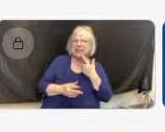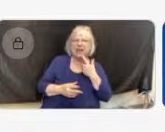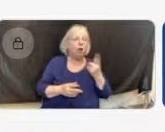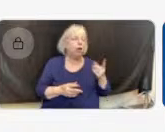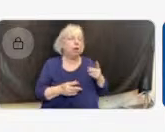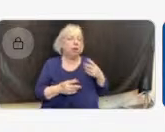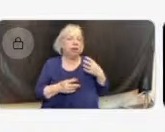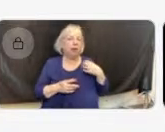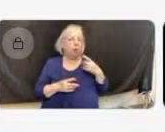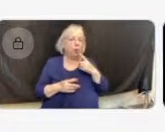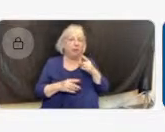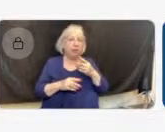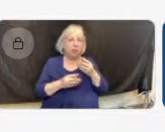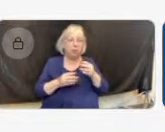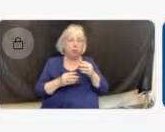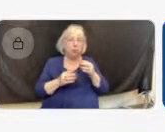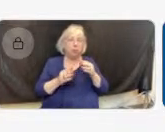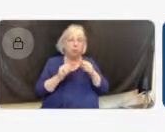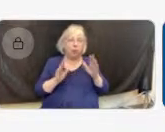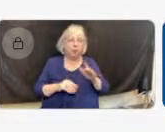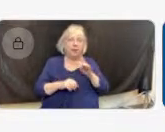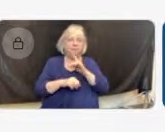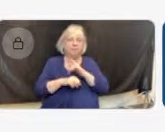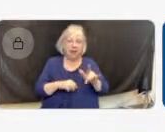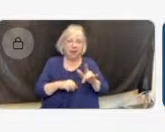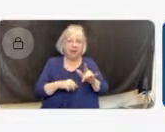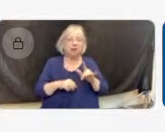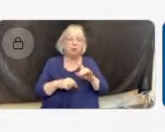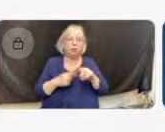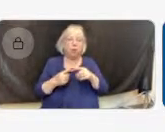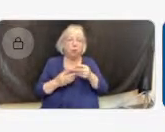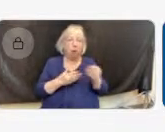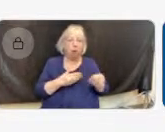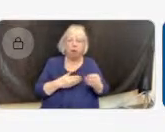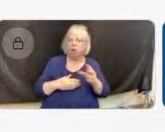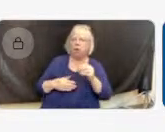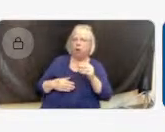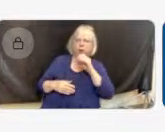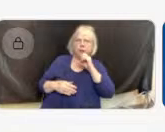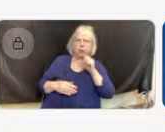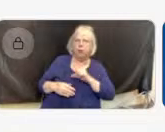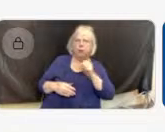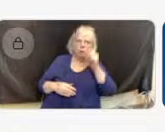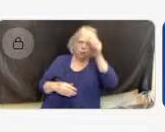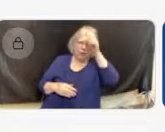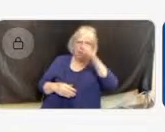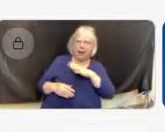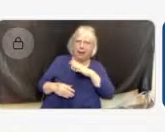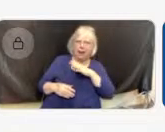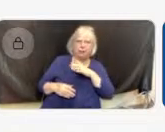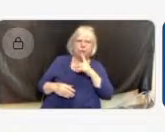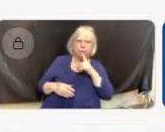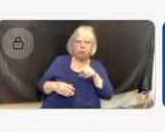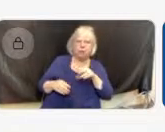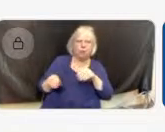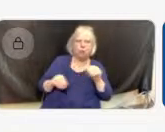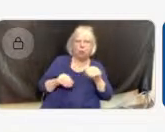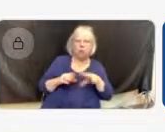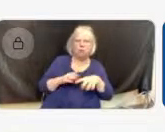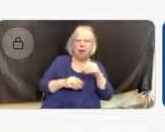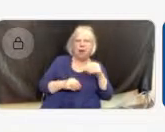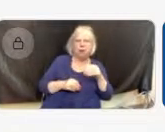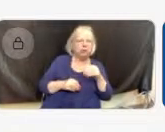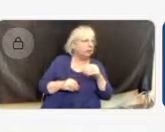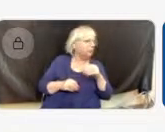vacant when you bought it? No, it was an older guy that he never get out. I So mean, it he been there was for occupied. years. And